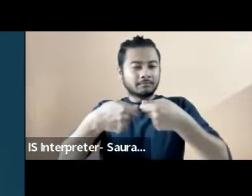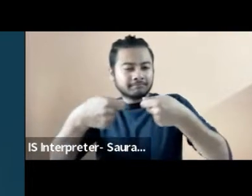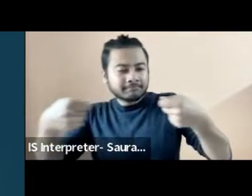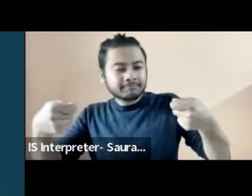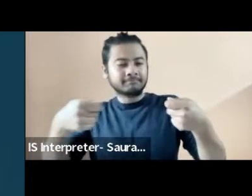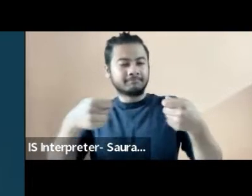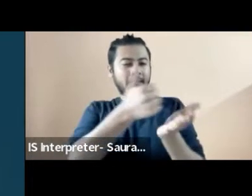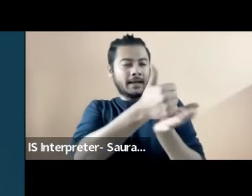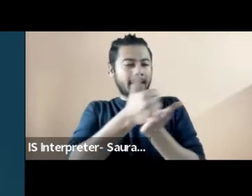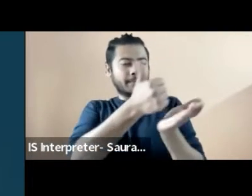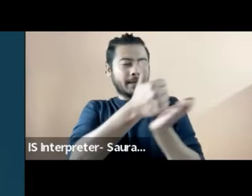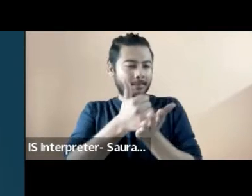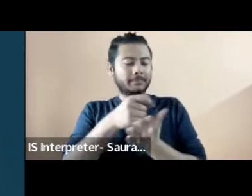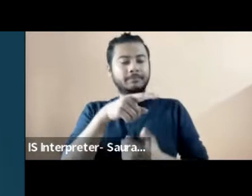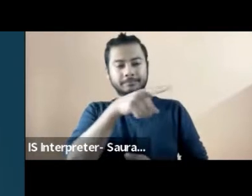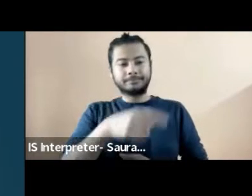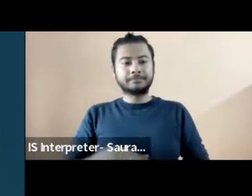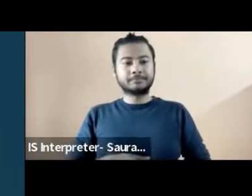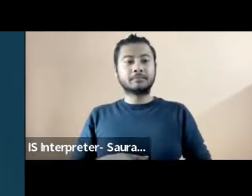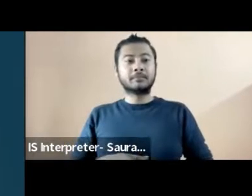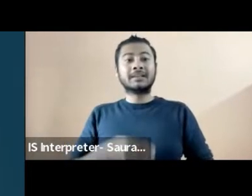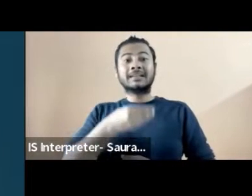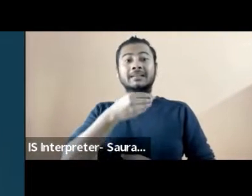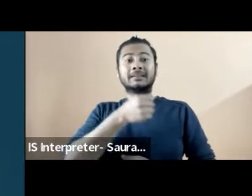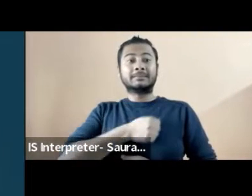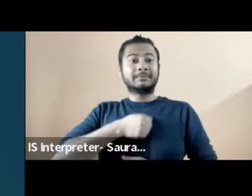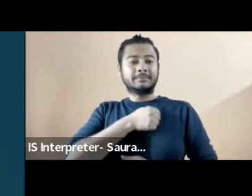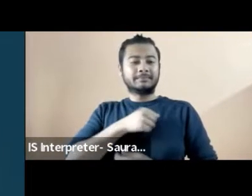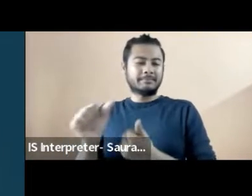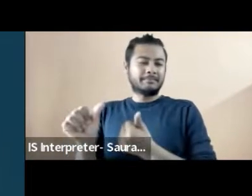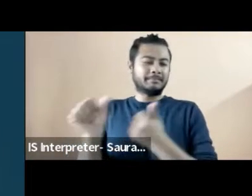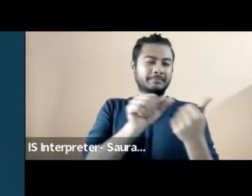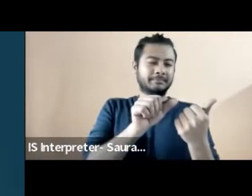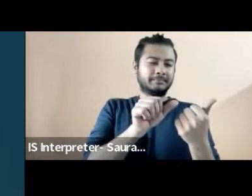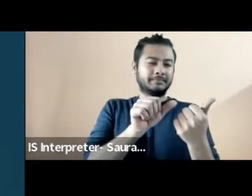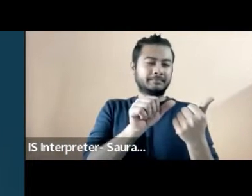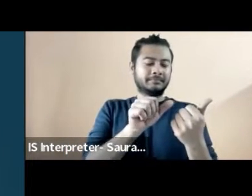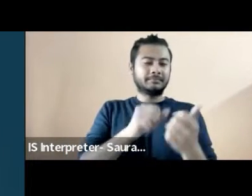Sarika, you just have to move to the previous slide, please. Sorry.